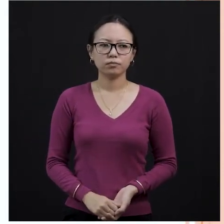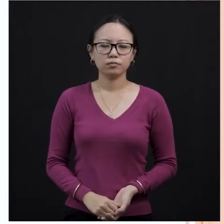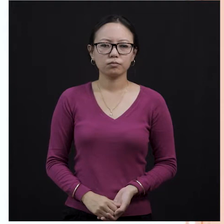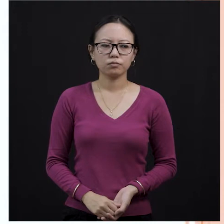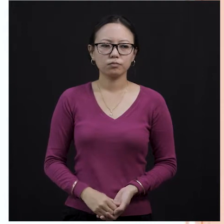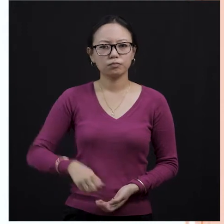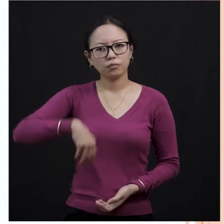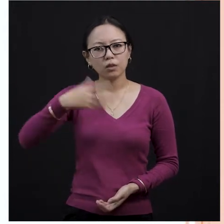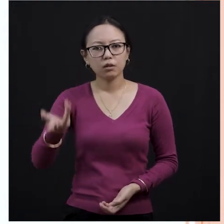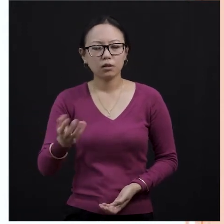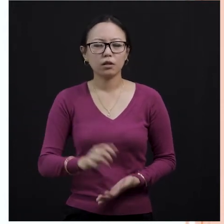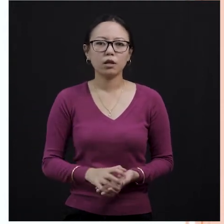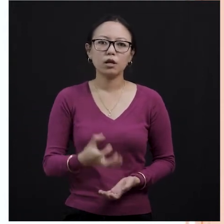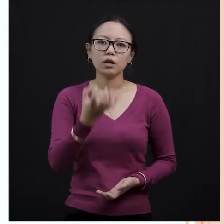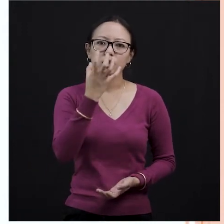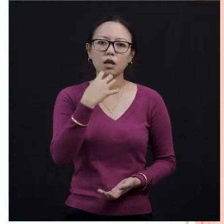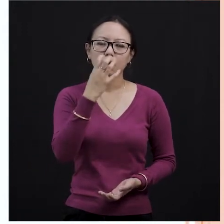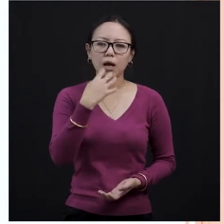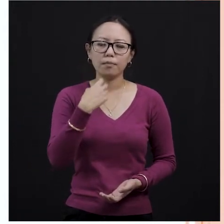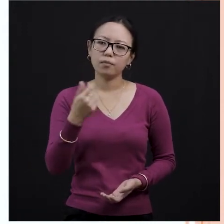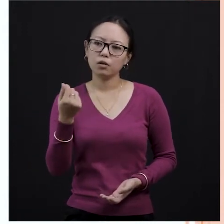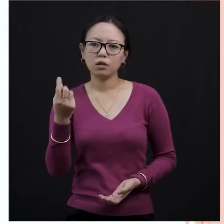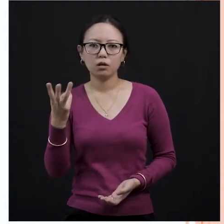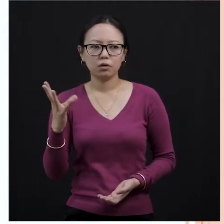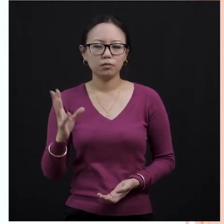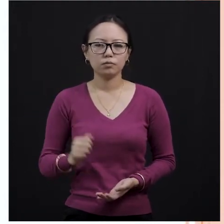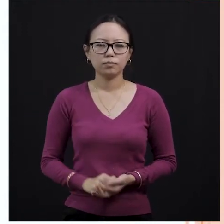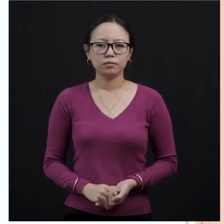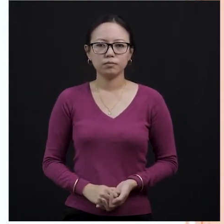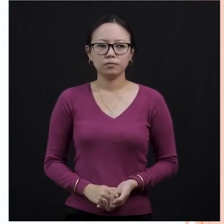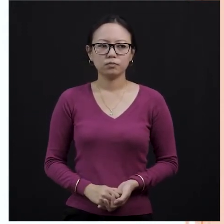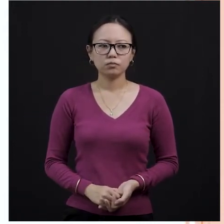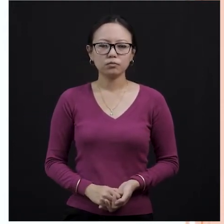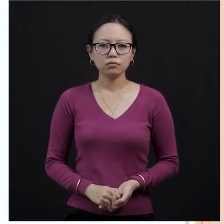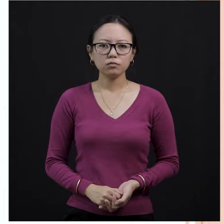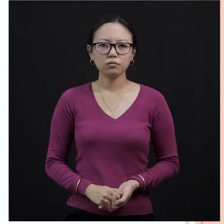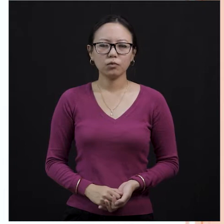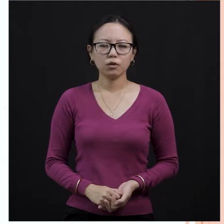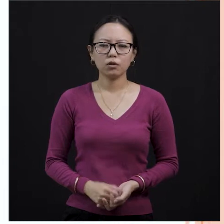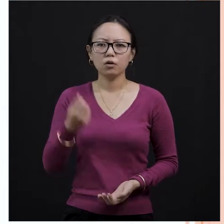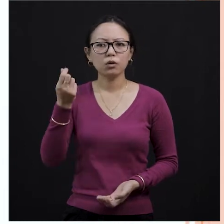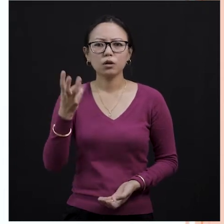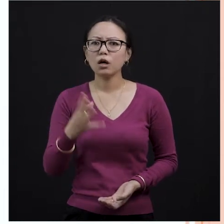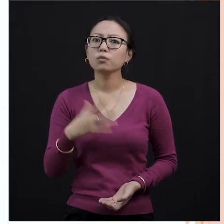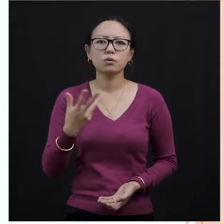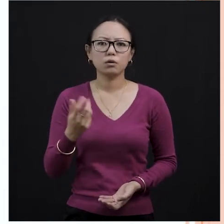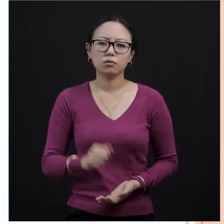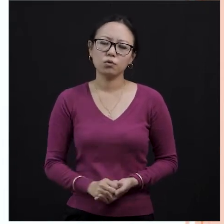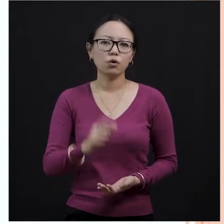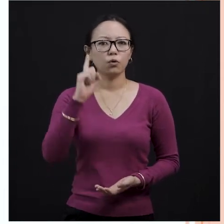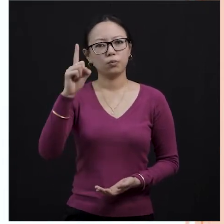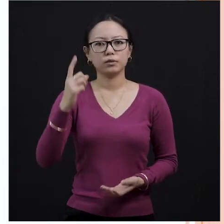here. We will count the number of apples on this tree, all right? So to count, we always start from 1, right? So let's